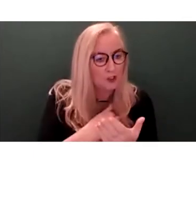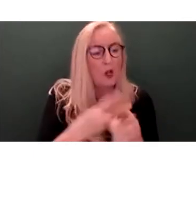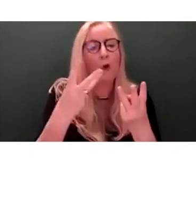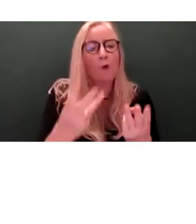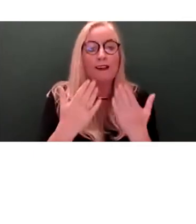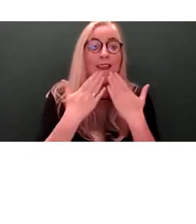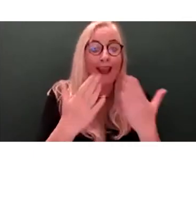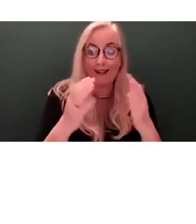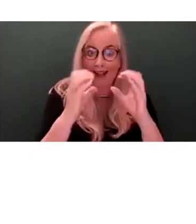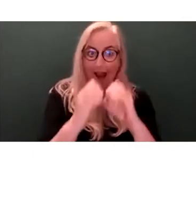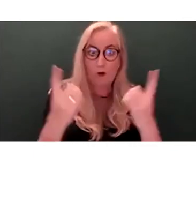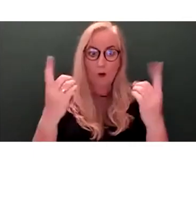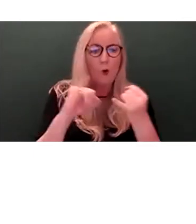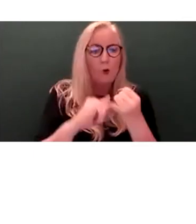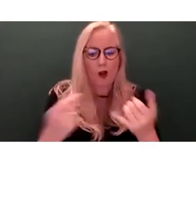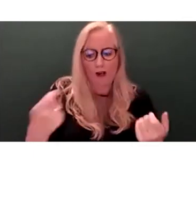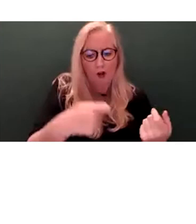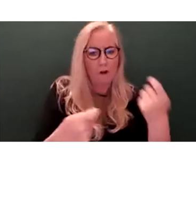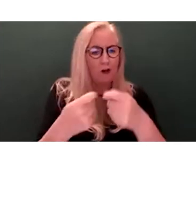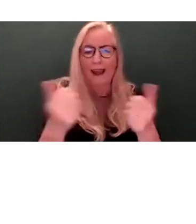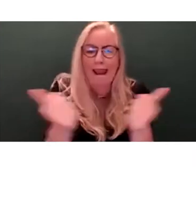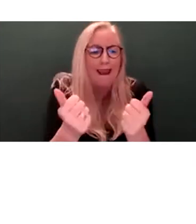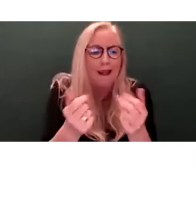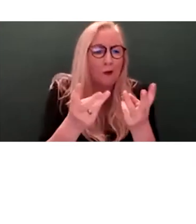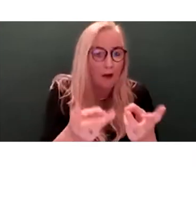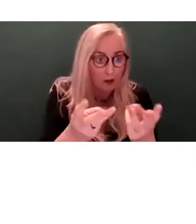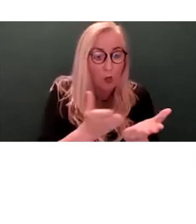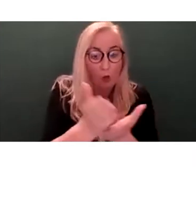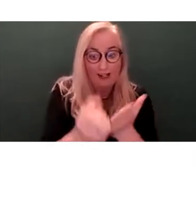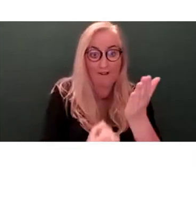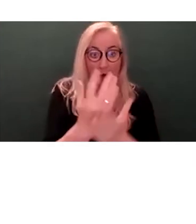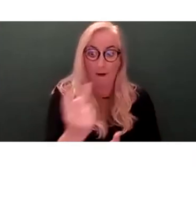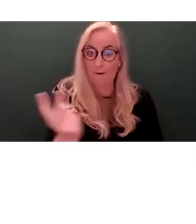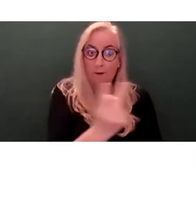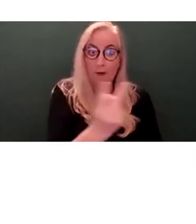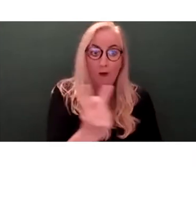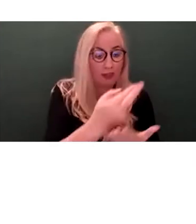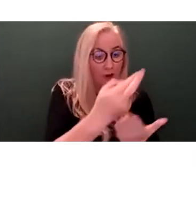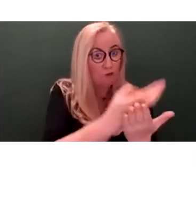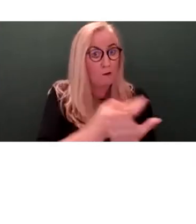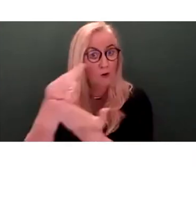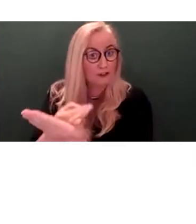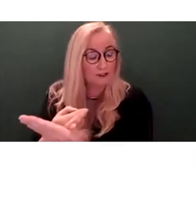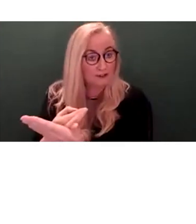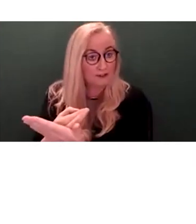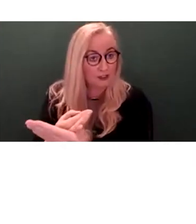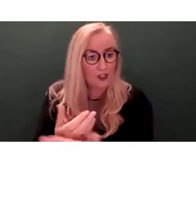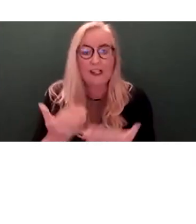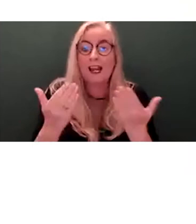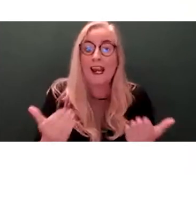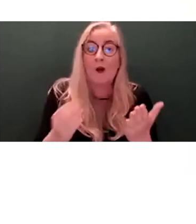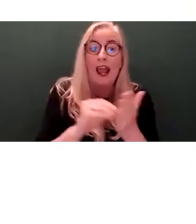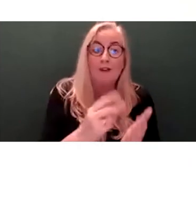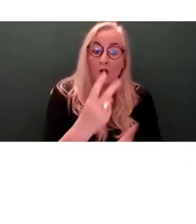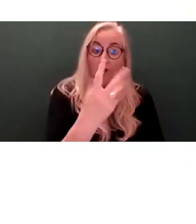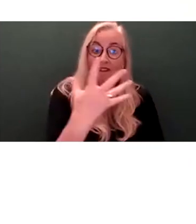thanks to everyone who contributed in any way to the development of both reports. So we have 250